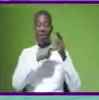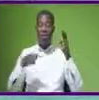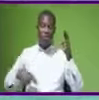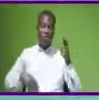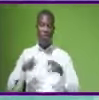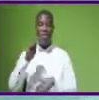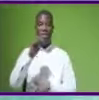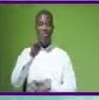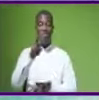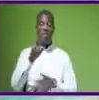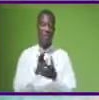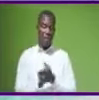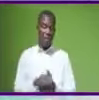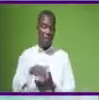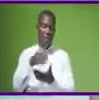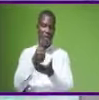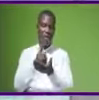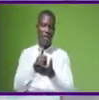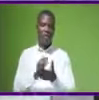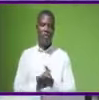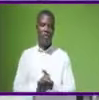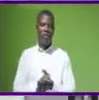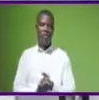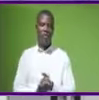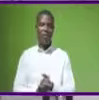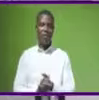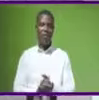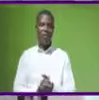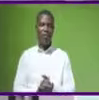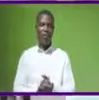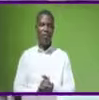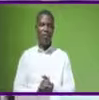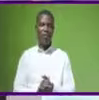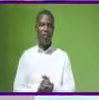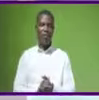TV. Amen. Amen.